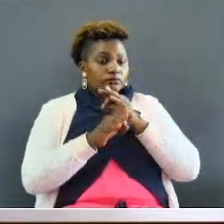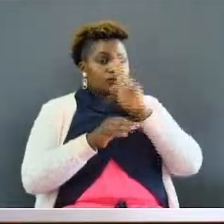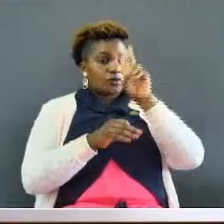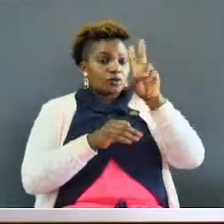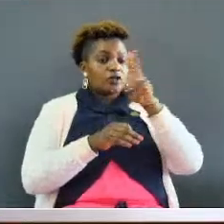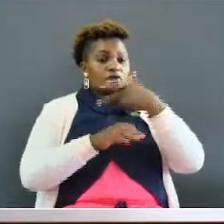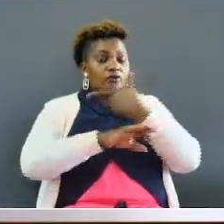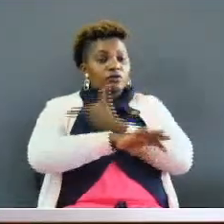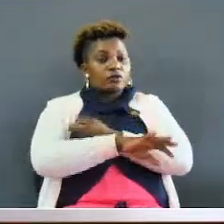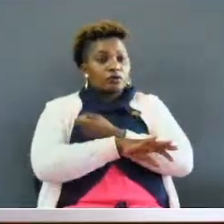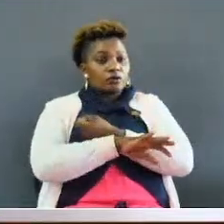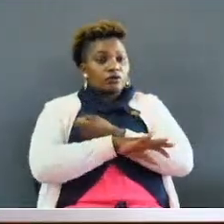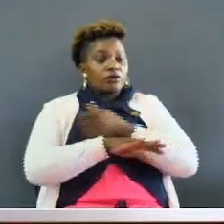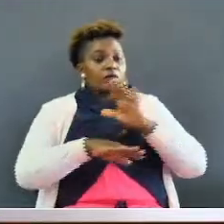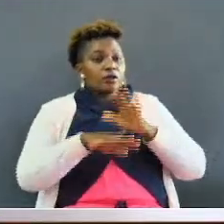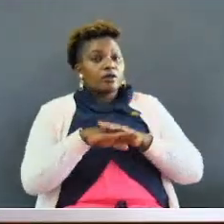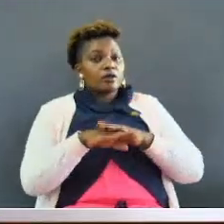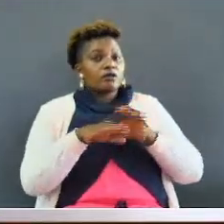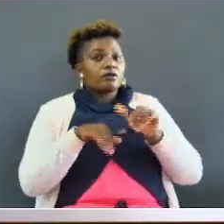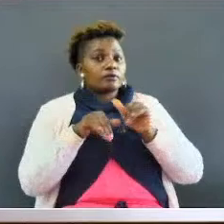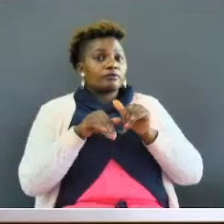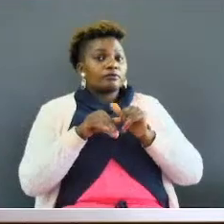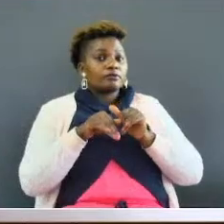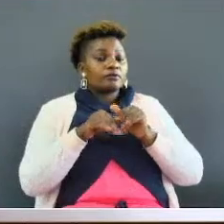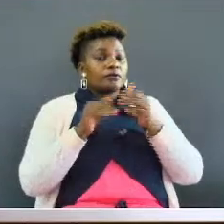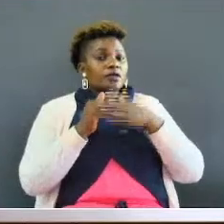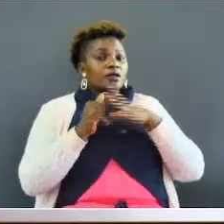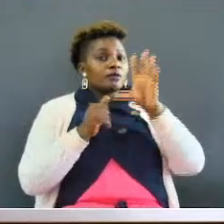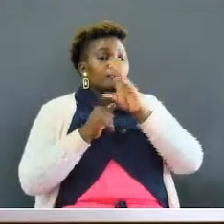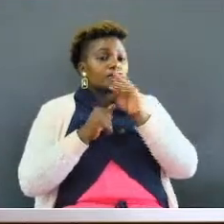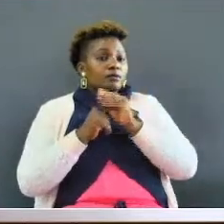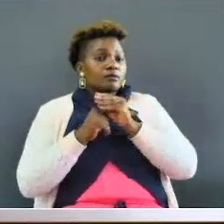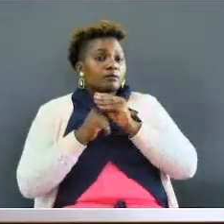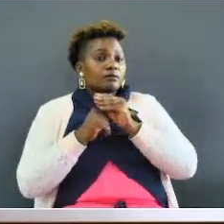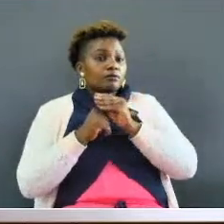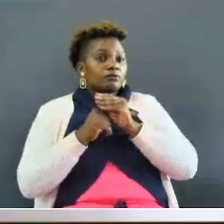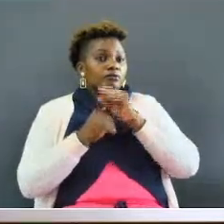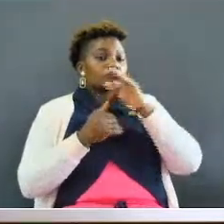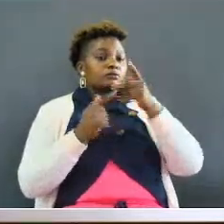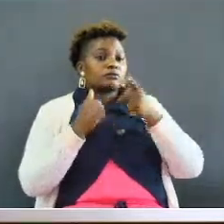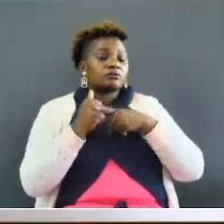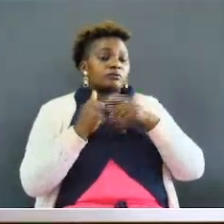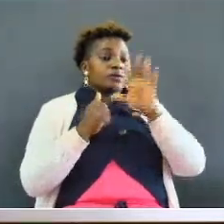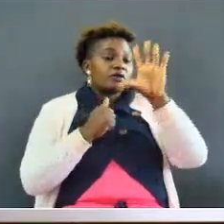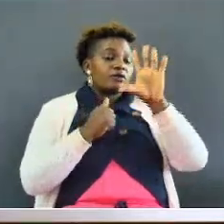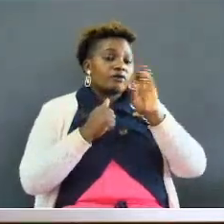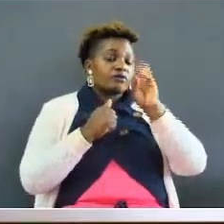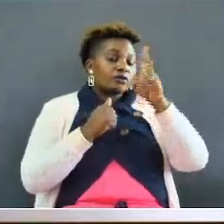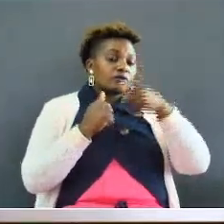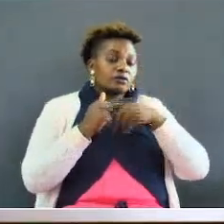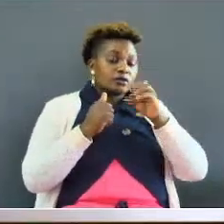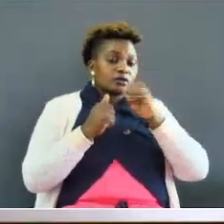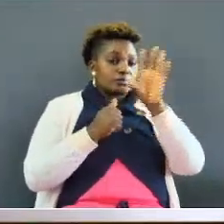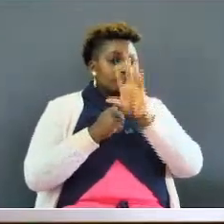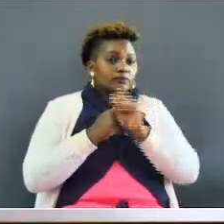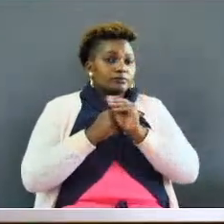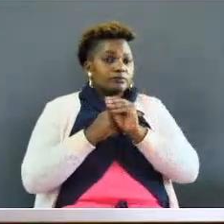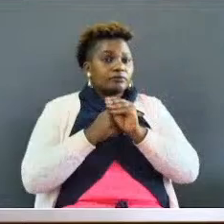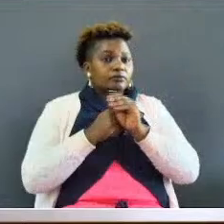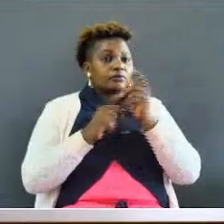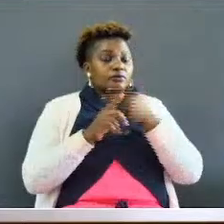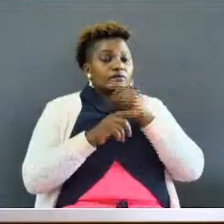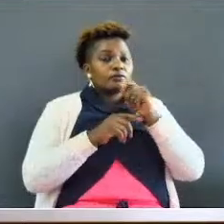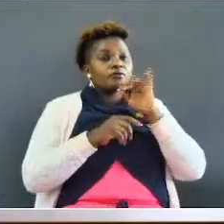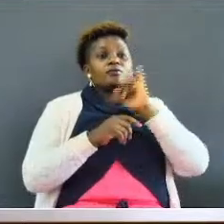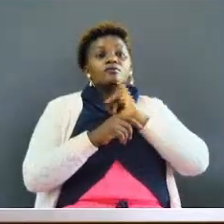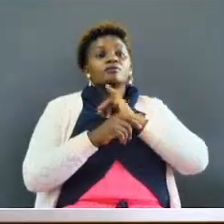doses. So instead of, say, the 90%, it is lowering to 50 to 60%. And from